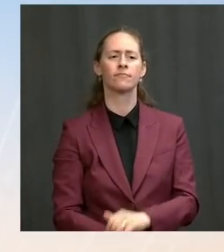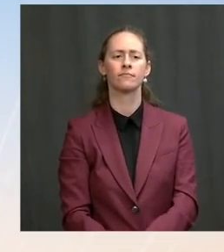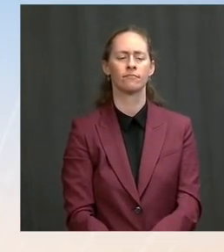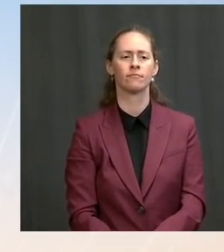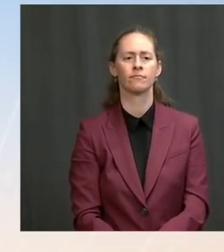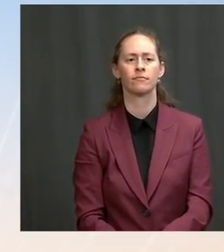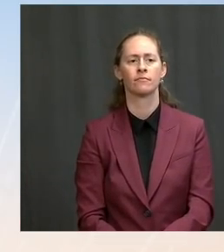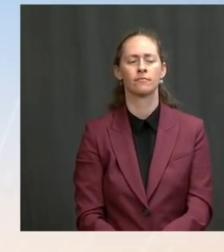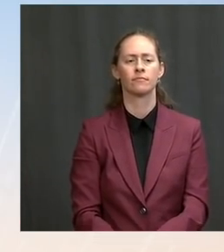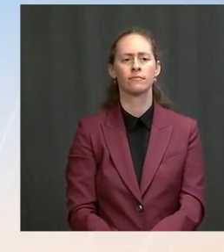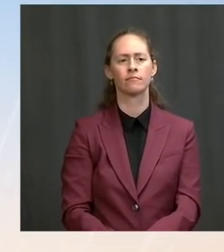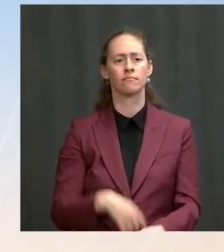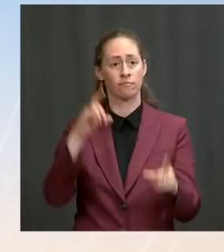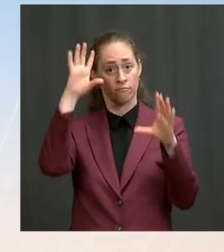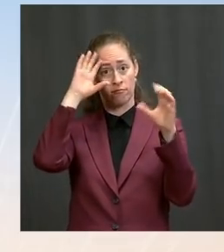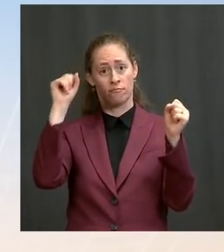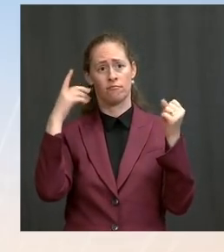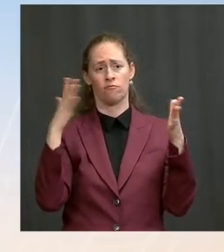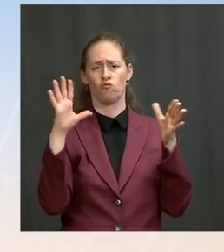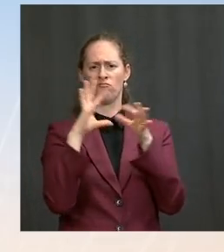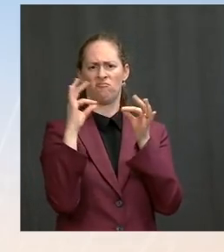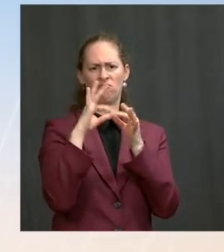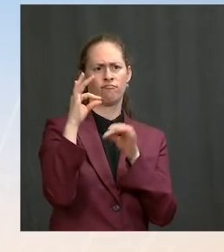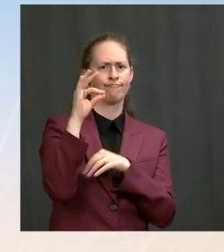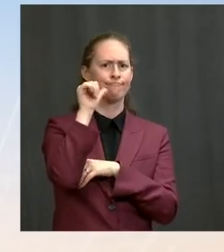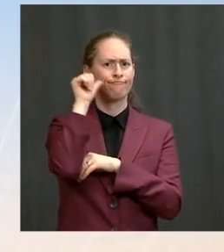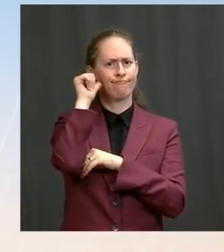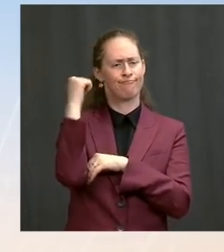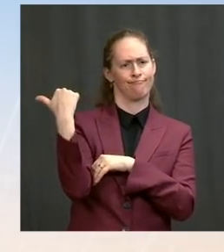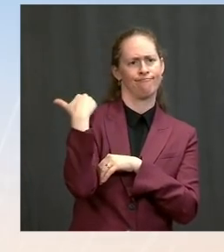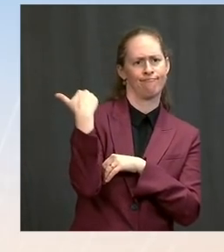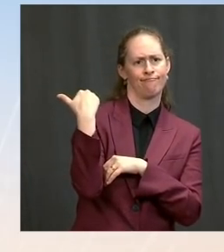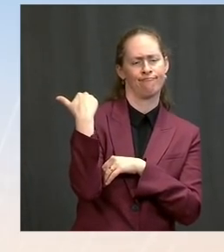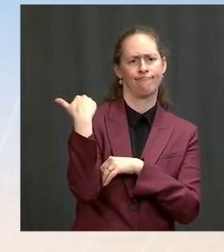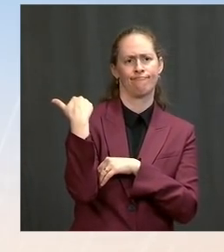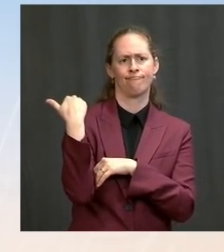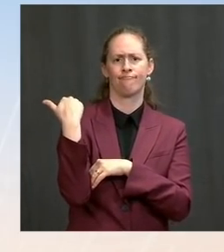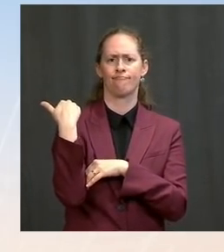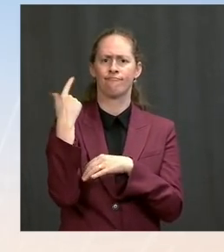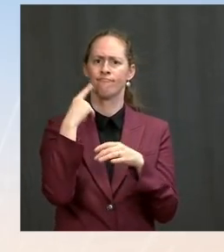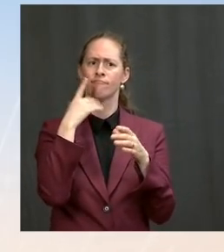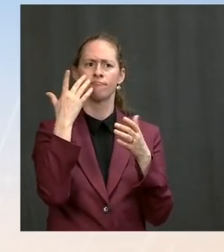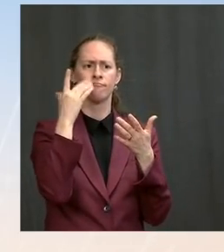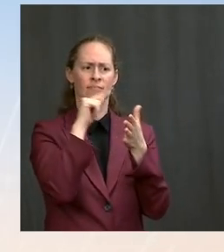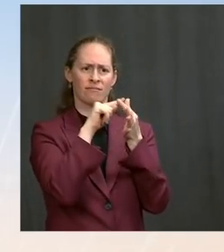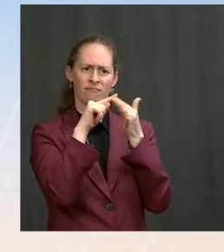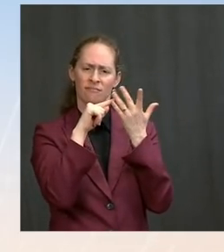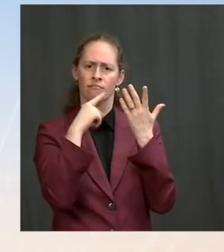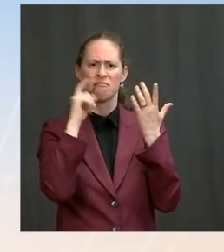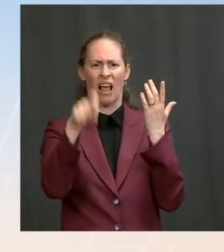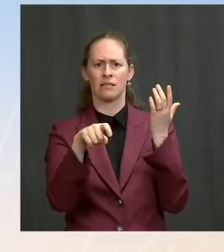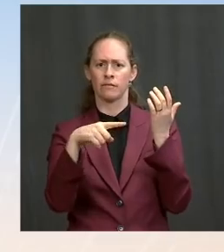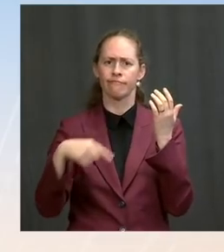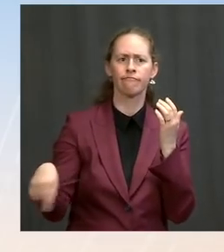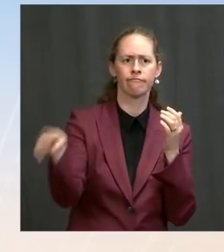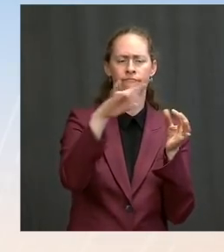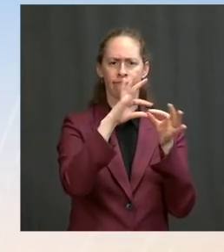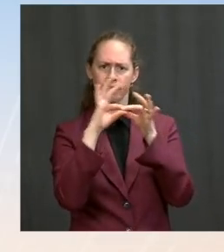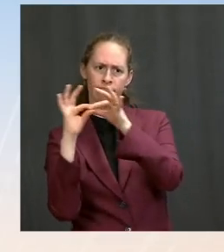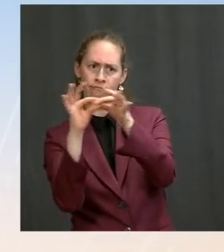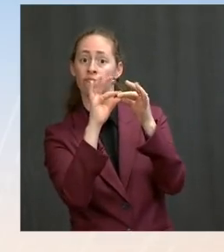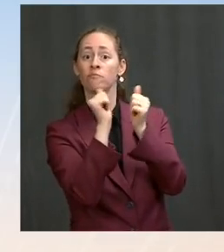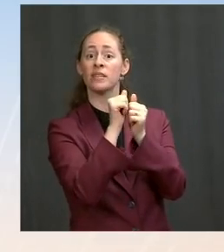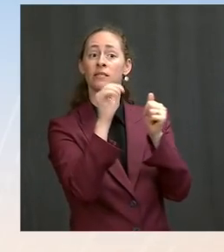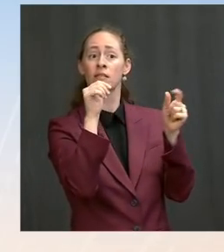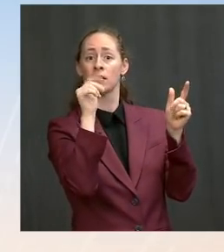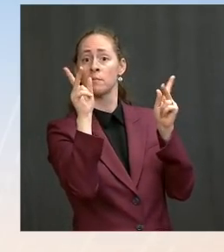repeated this to me multiple times yesterday, every component of this needs to be coordinated with officials on the ground. There is still an